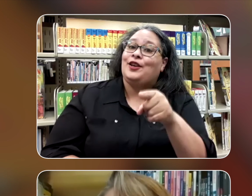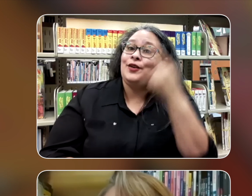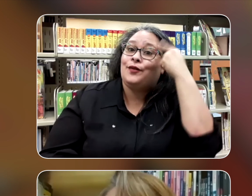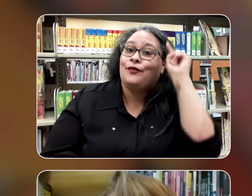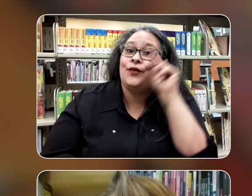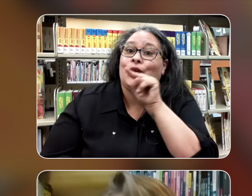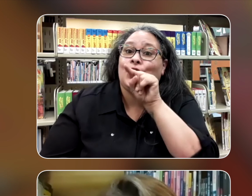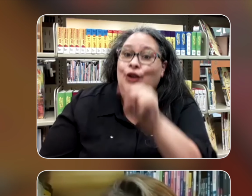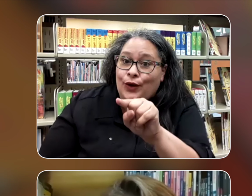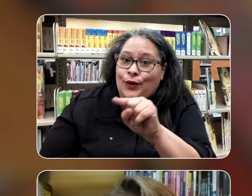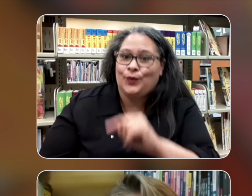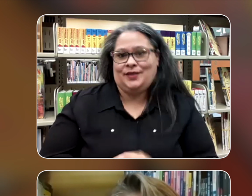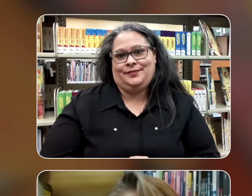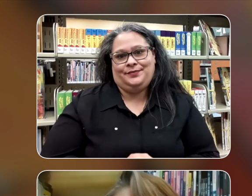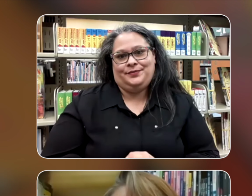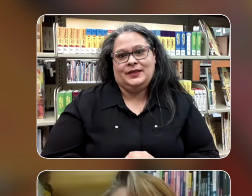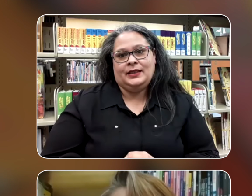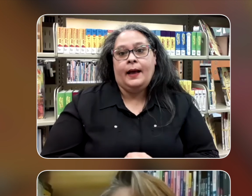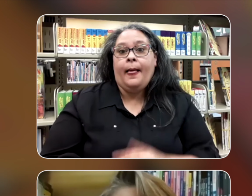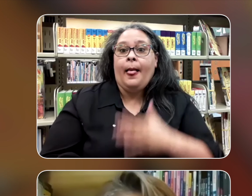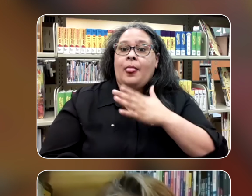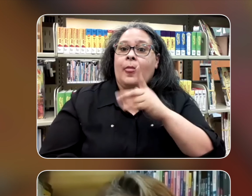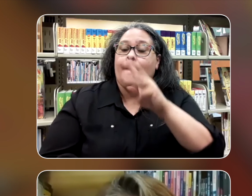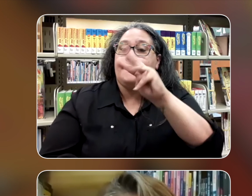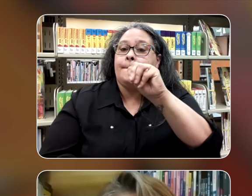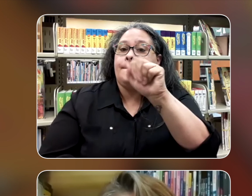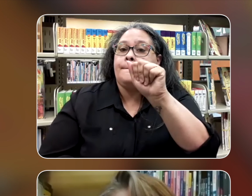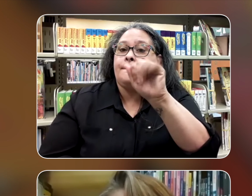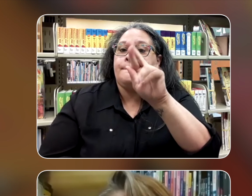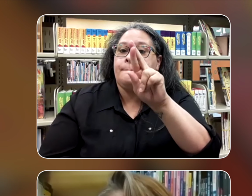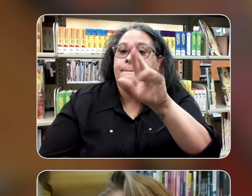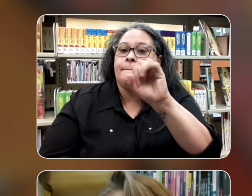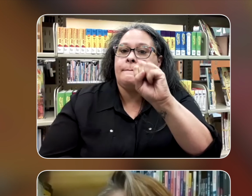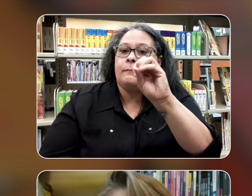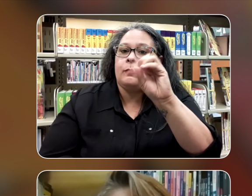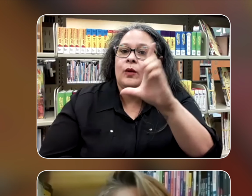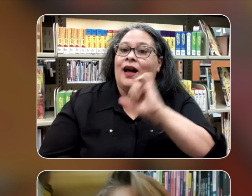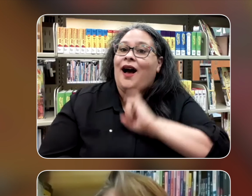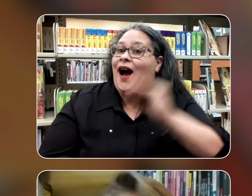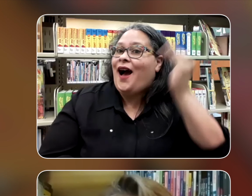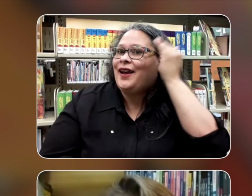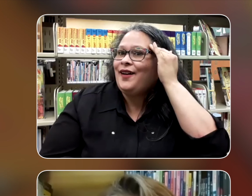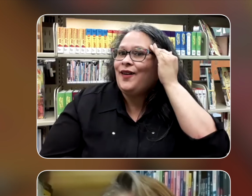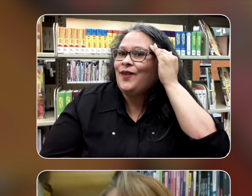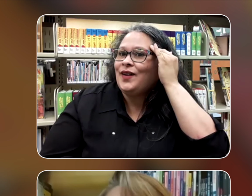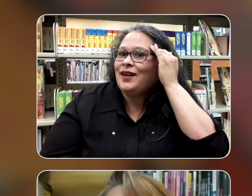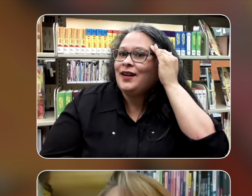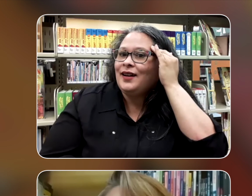you are. Because the Marisol McDonald that I know is a